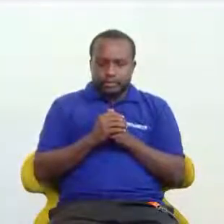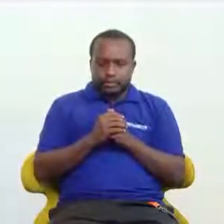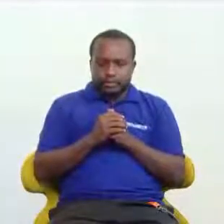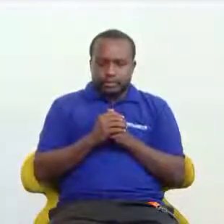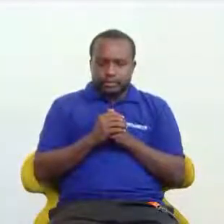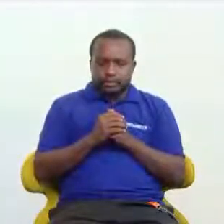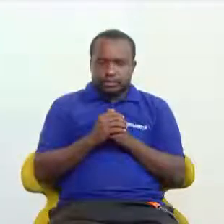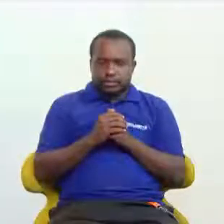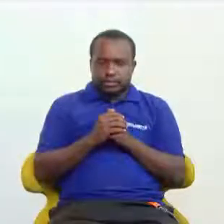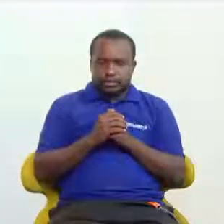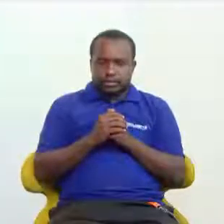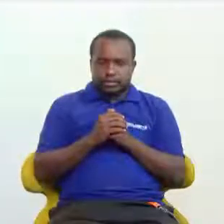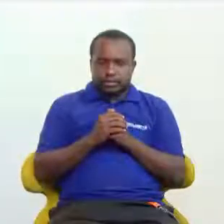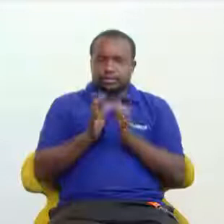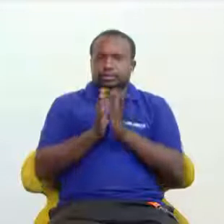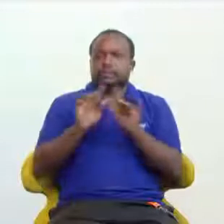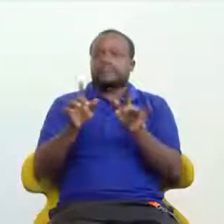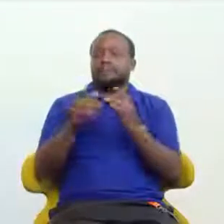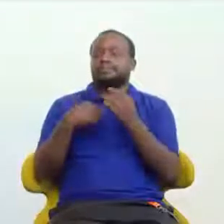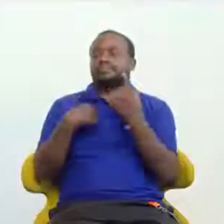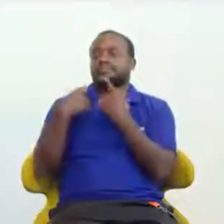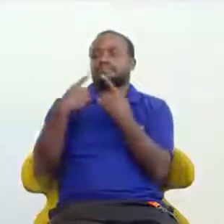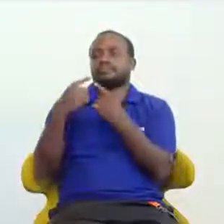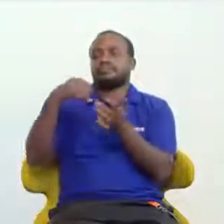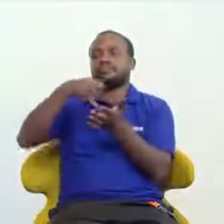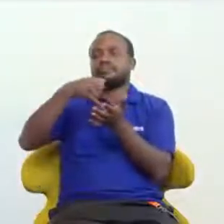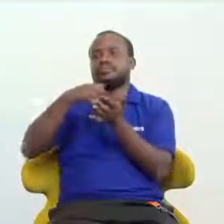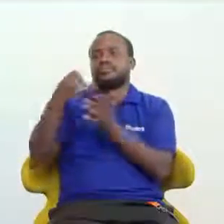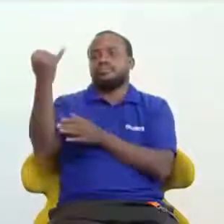But I'd like to talk a little bit about inclusive design, inclusion.